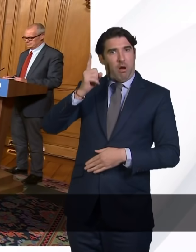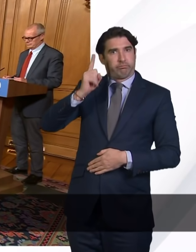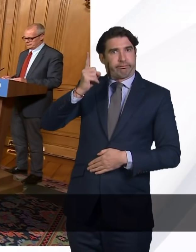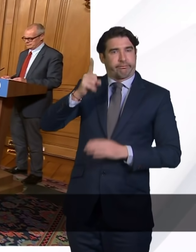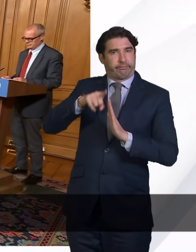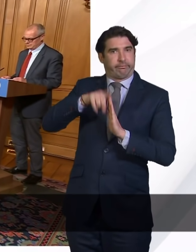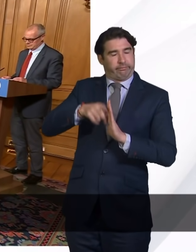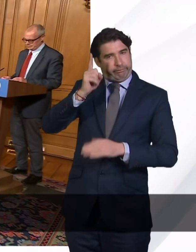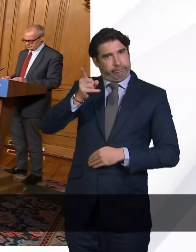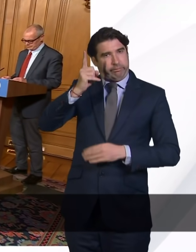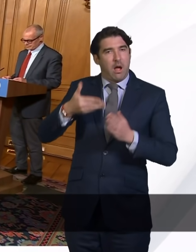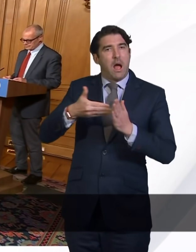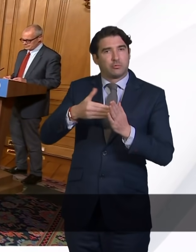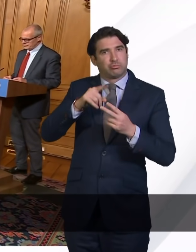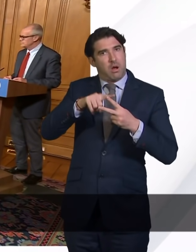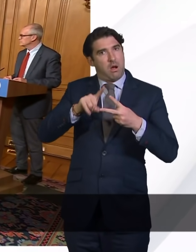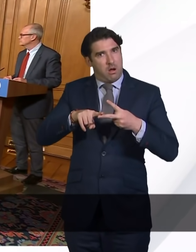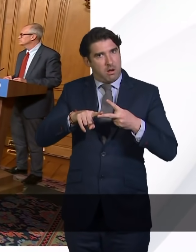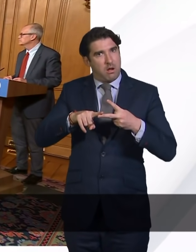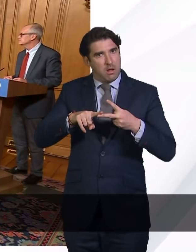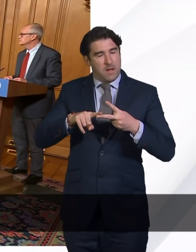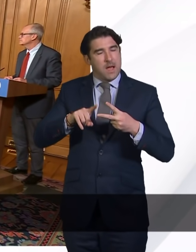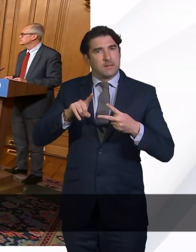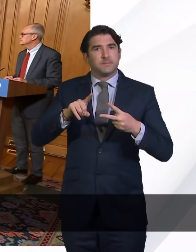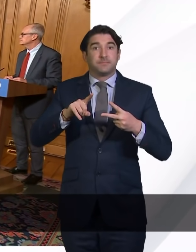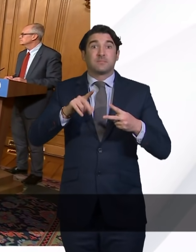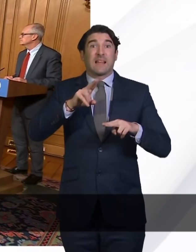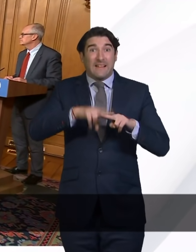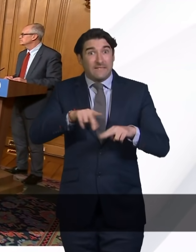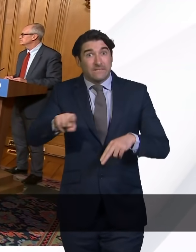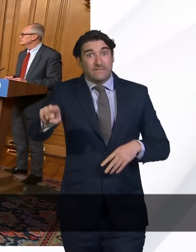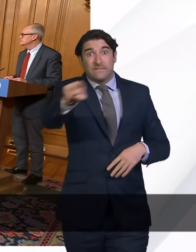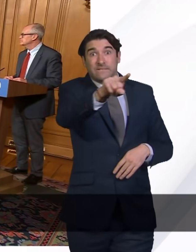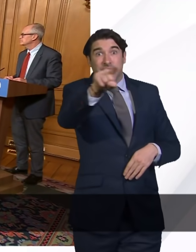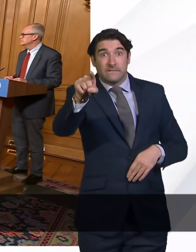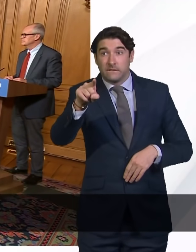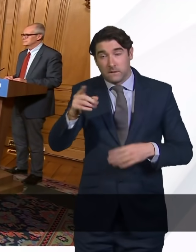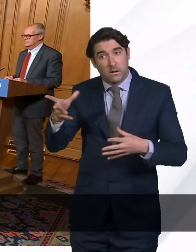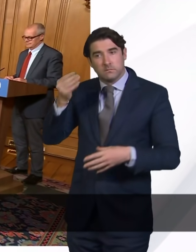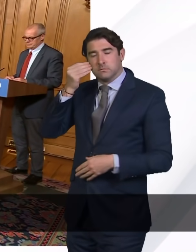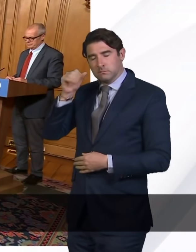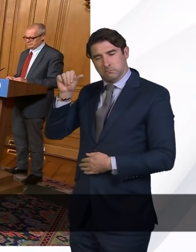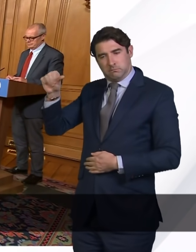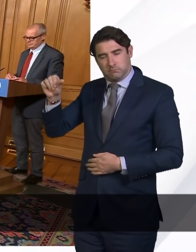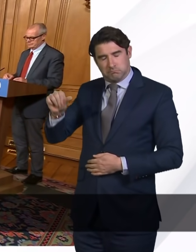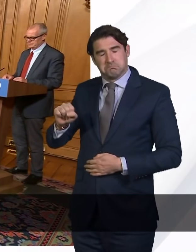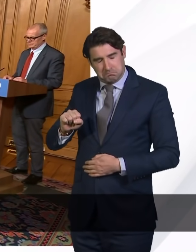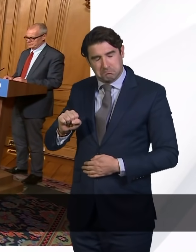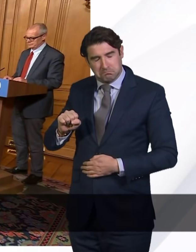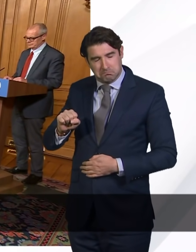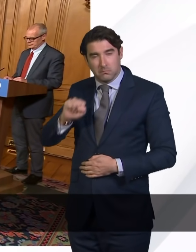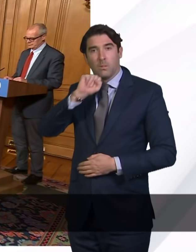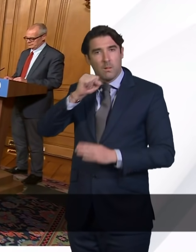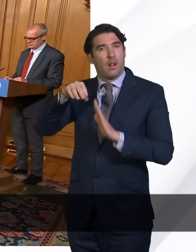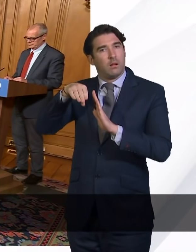the guidance, fulfill the guidance in the way that they can and in the way they have in the past, then we'll get the spread down